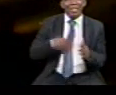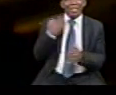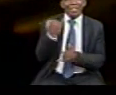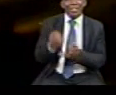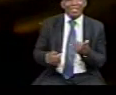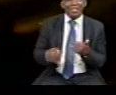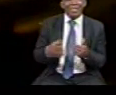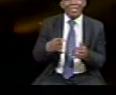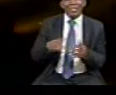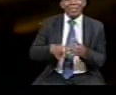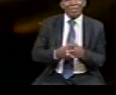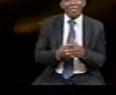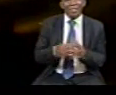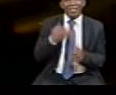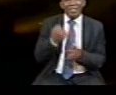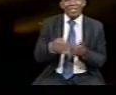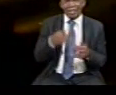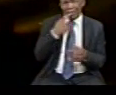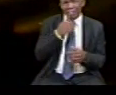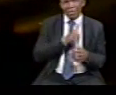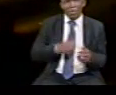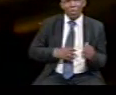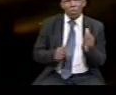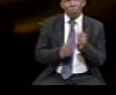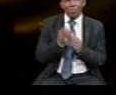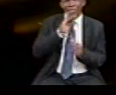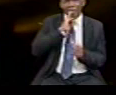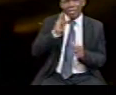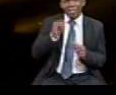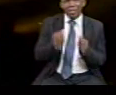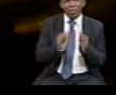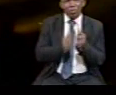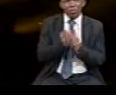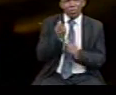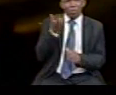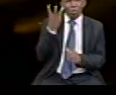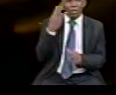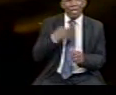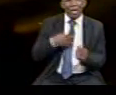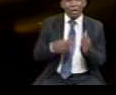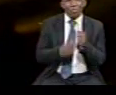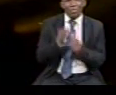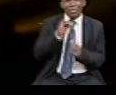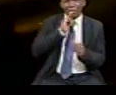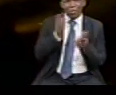ending, saith the Lord, which is and which was and which is to come,